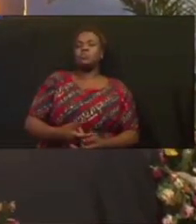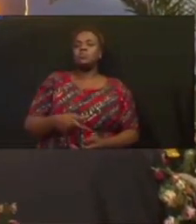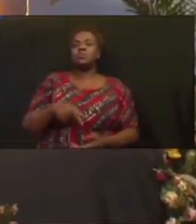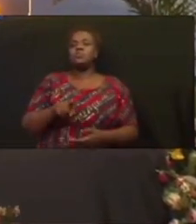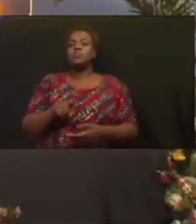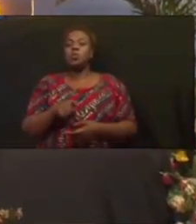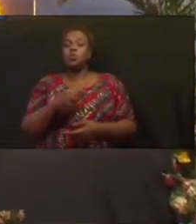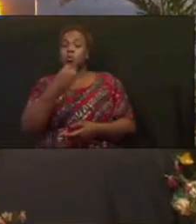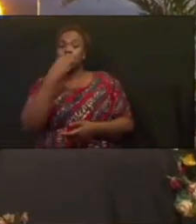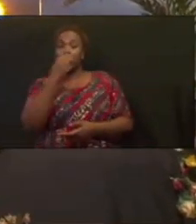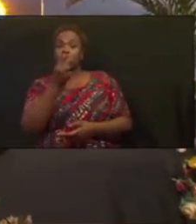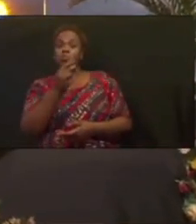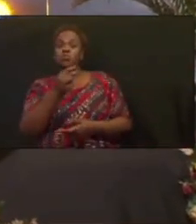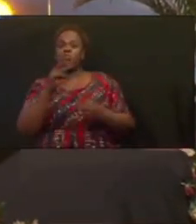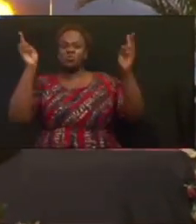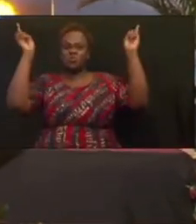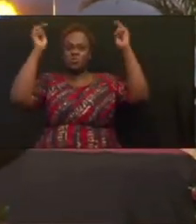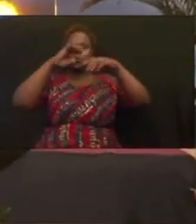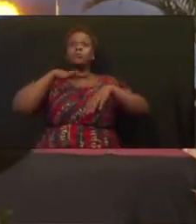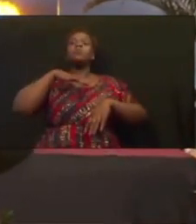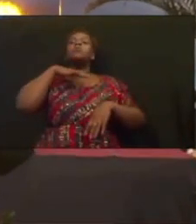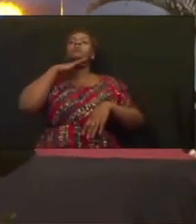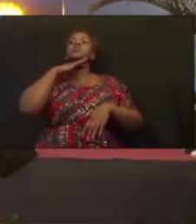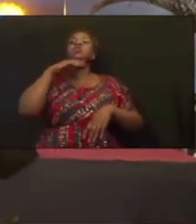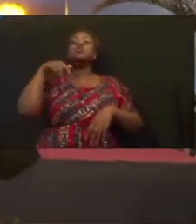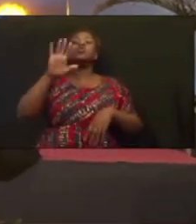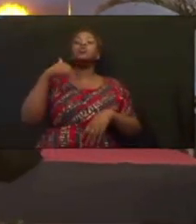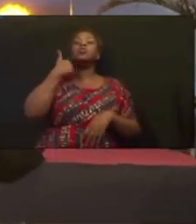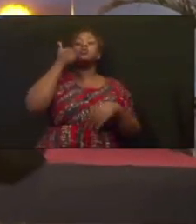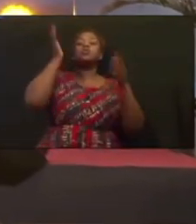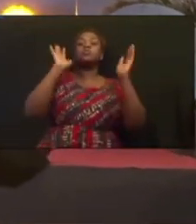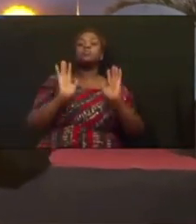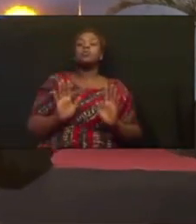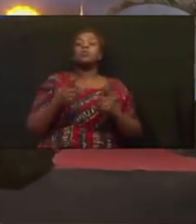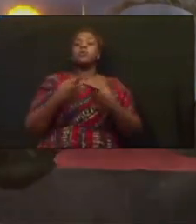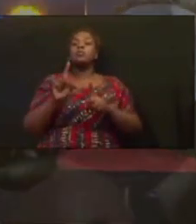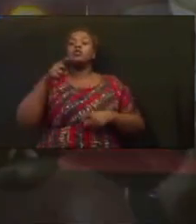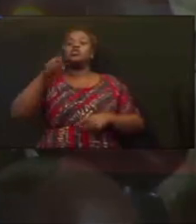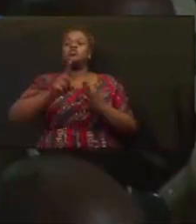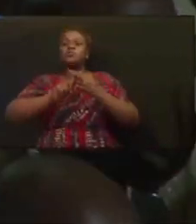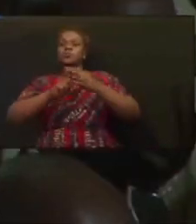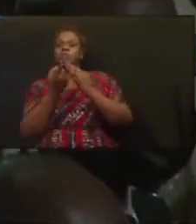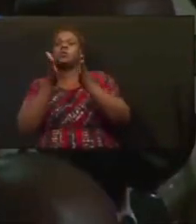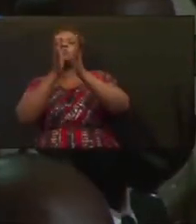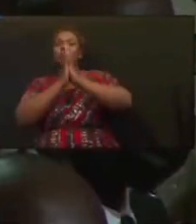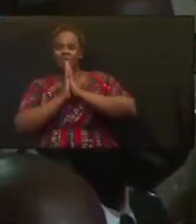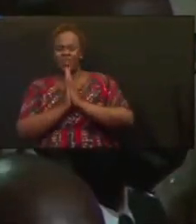out of a man, and you drop your knife quickly and say, if the spirit that raised Christ from the dead.